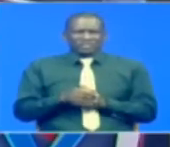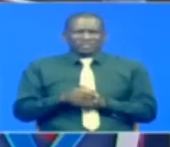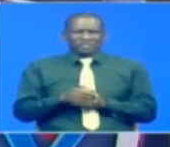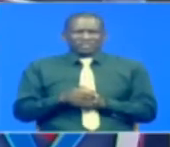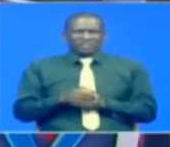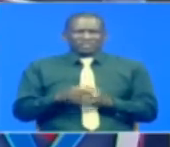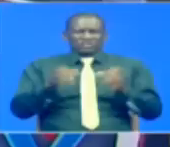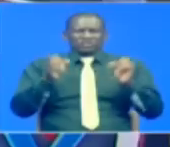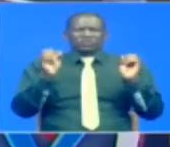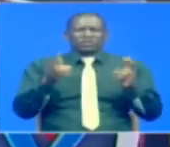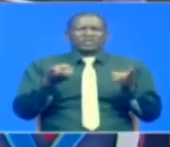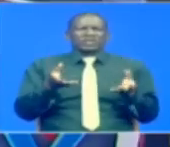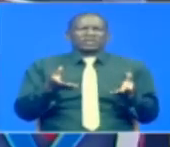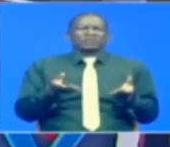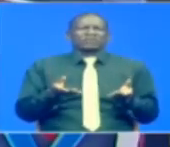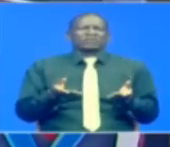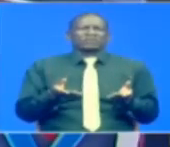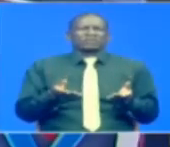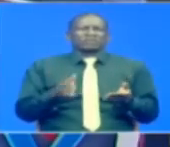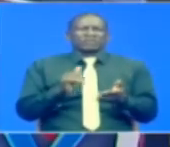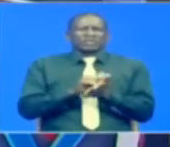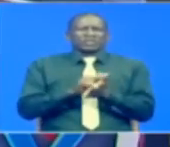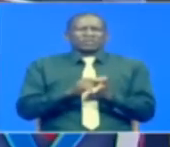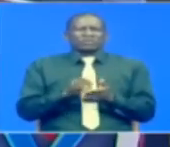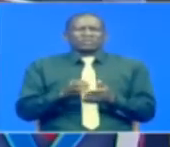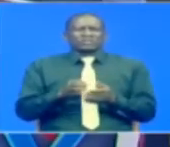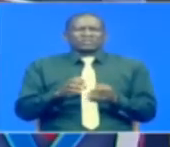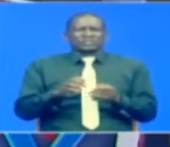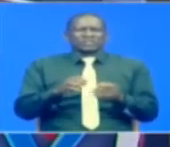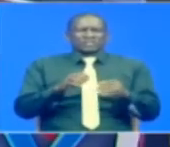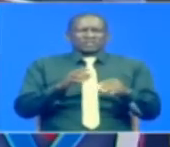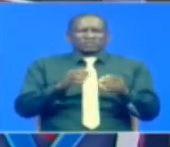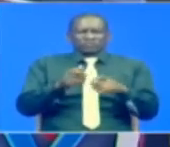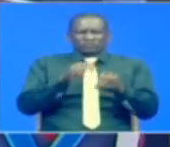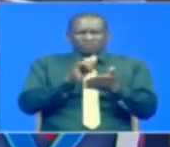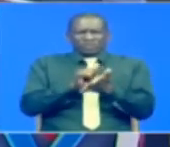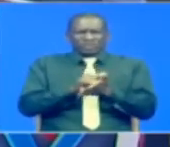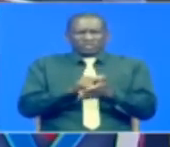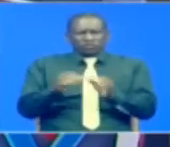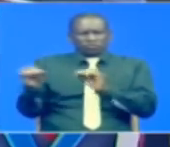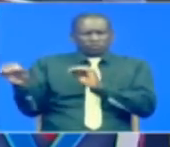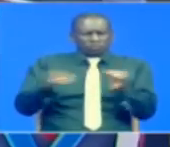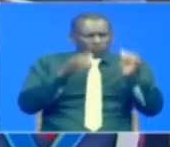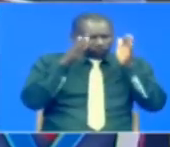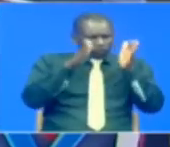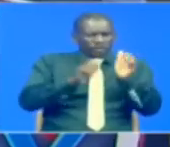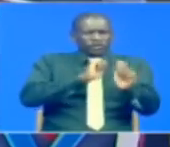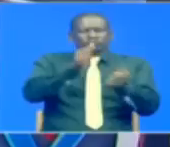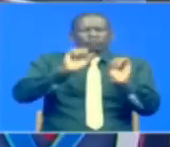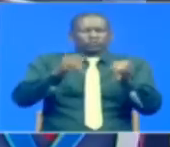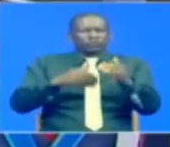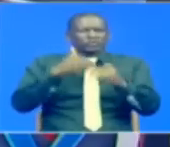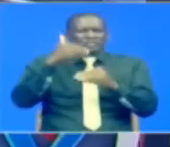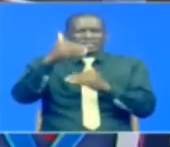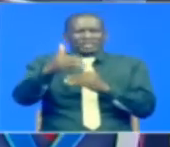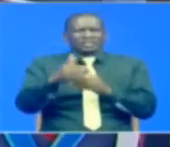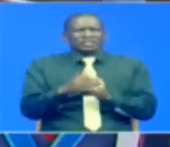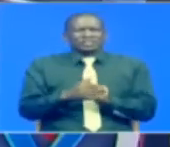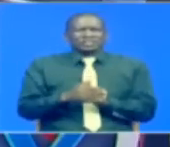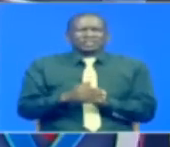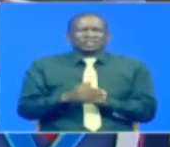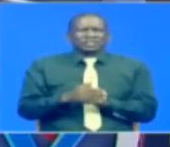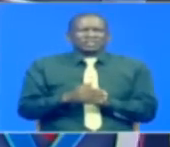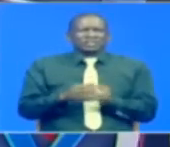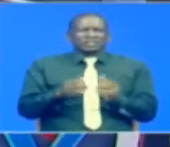All right, so that was our lighter moment. And from that, we shift focus to the sports news. That's coming up in just a moment